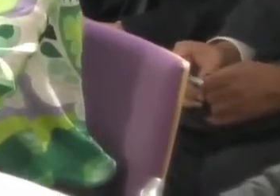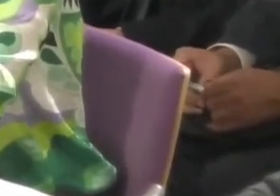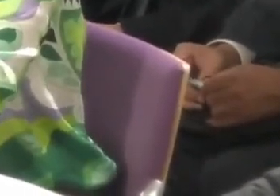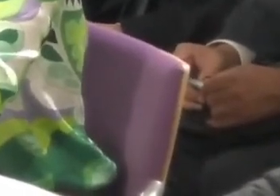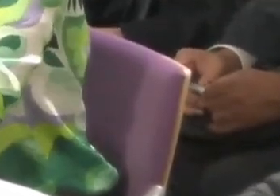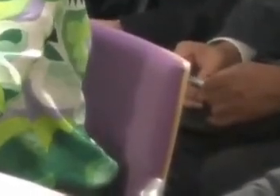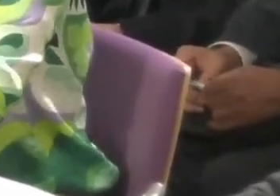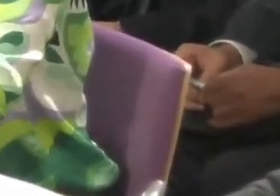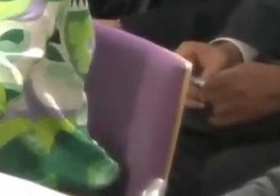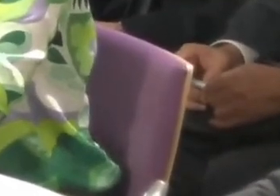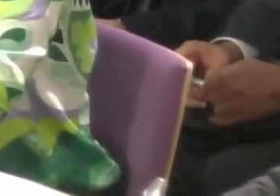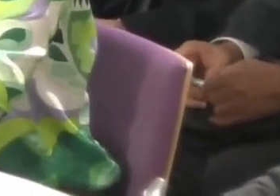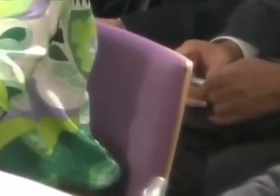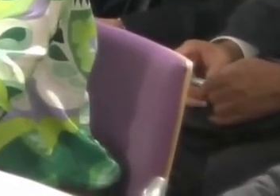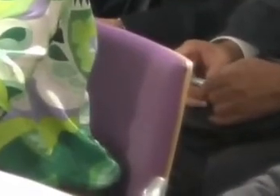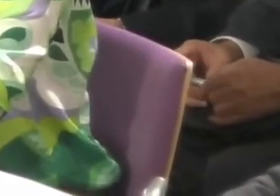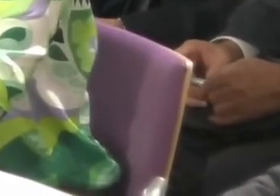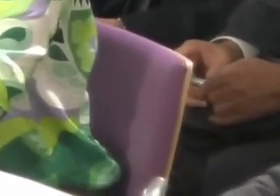online.